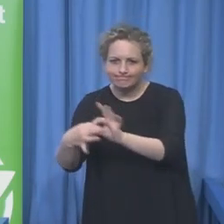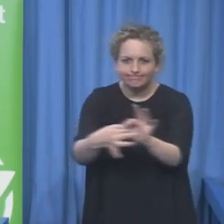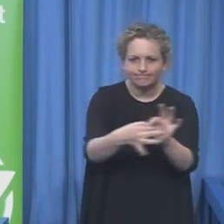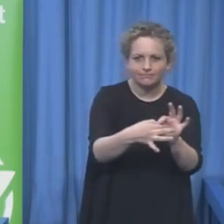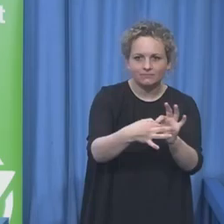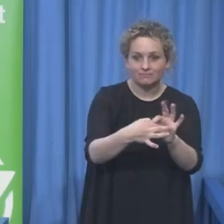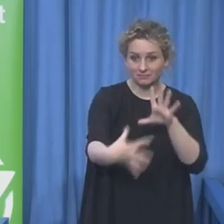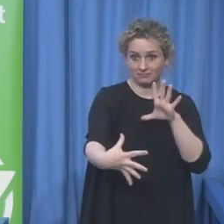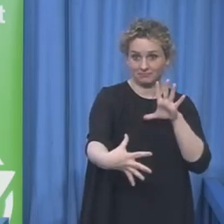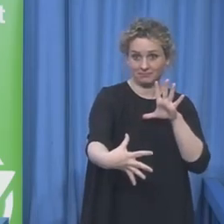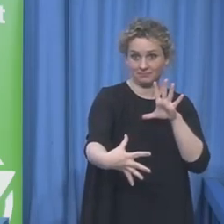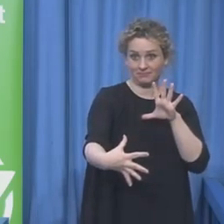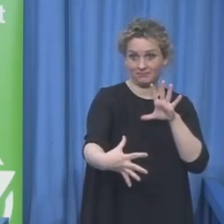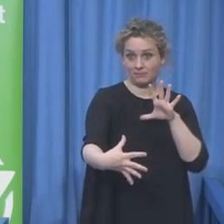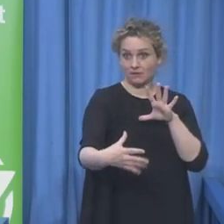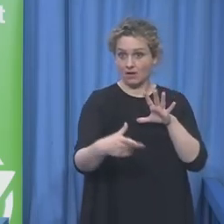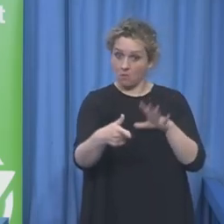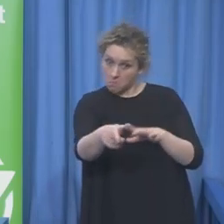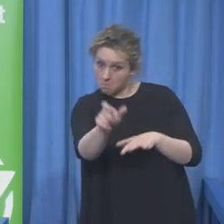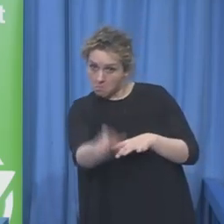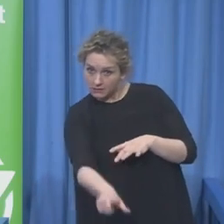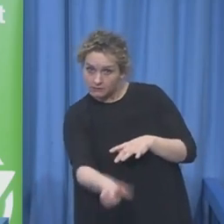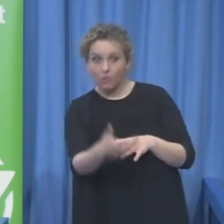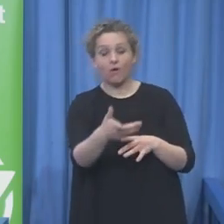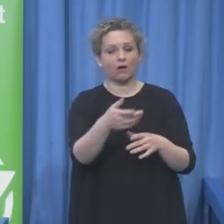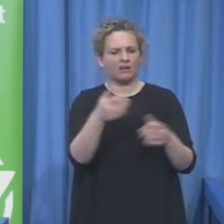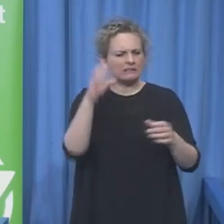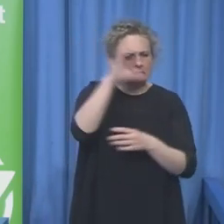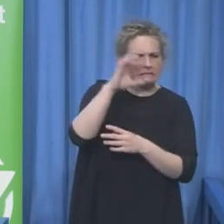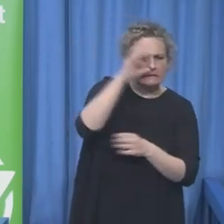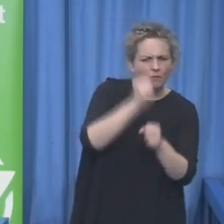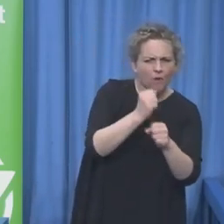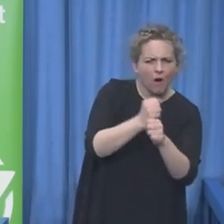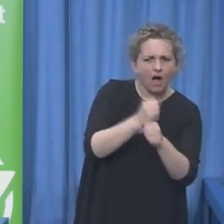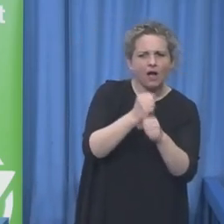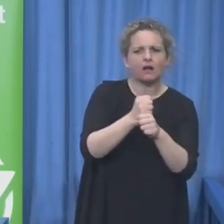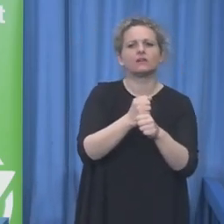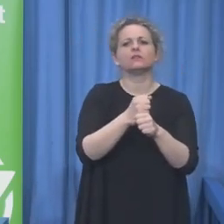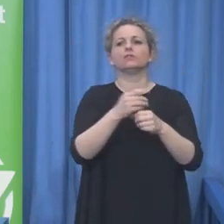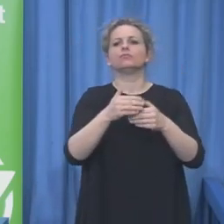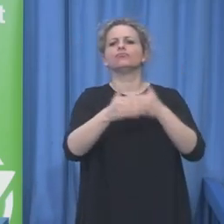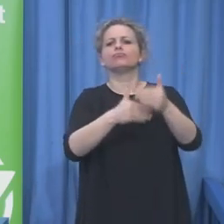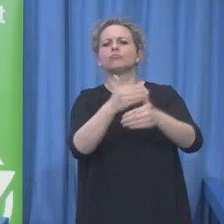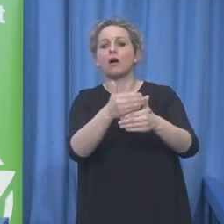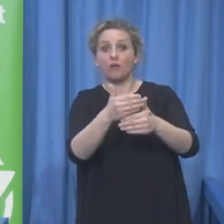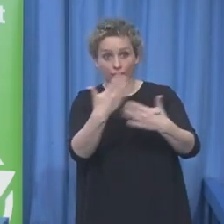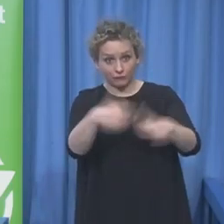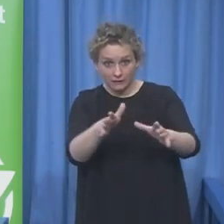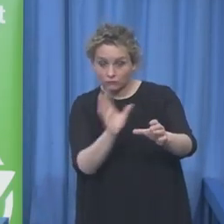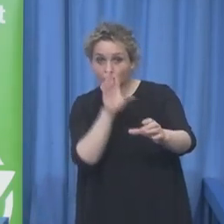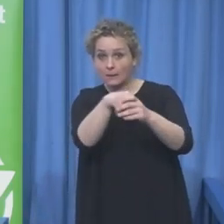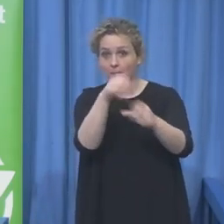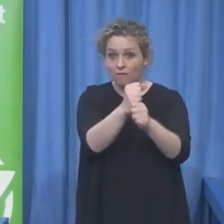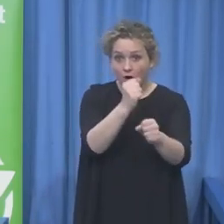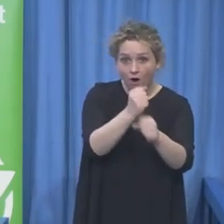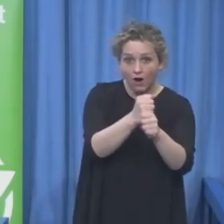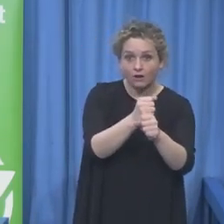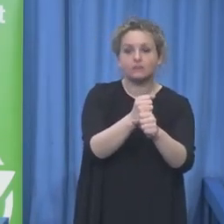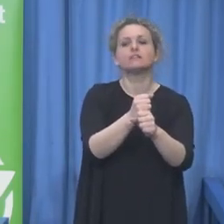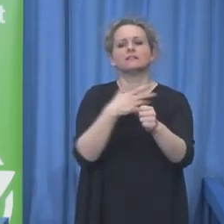it's on the integrative unit or a supported employment, or even after they want to